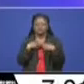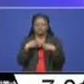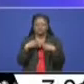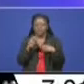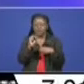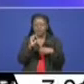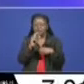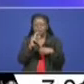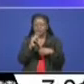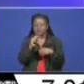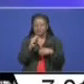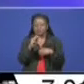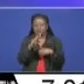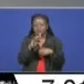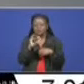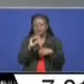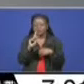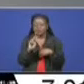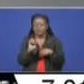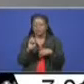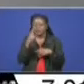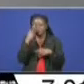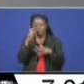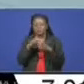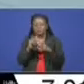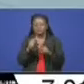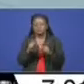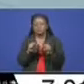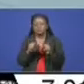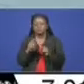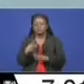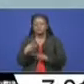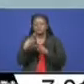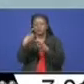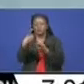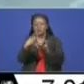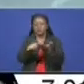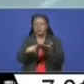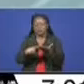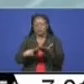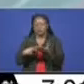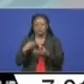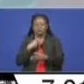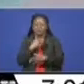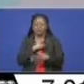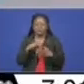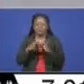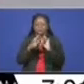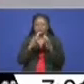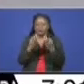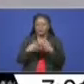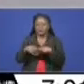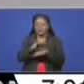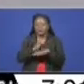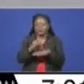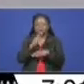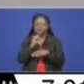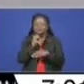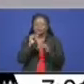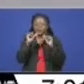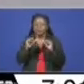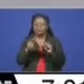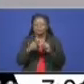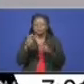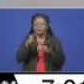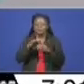stalled negotiations over their industrial contract. Now, Roach says members of the Family Islands were not able to vote, about 100 of